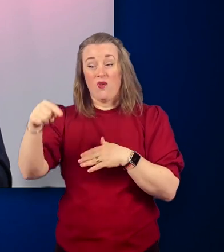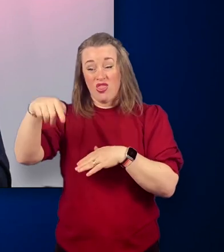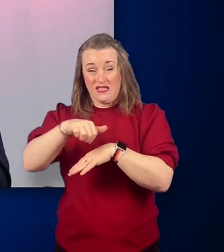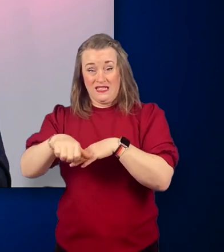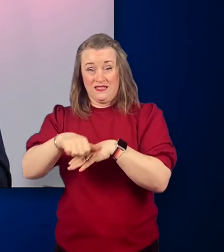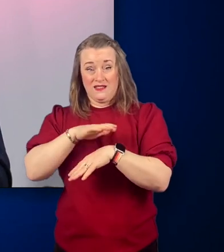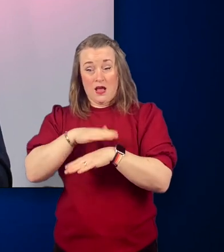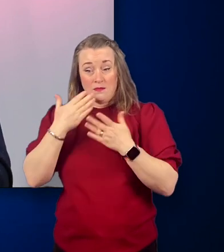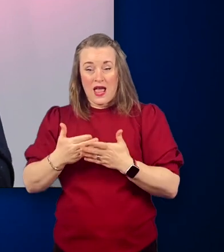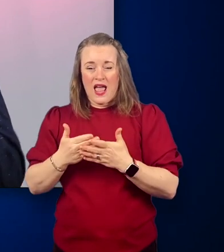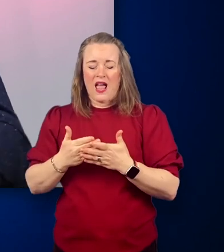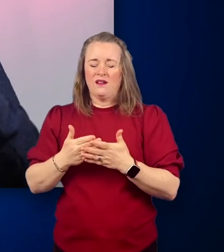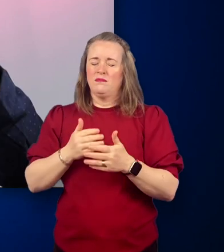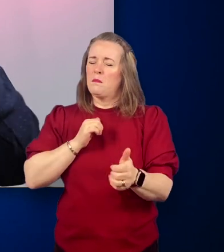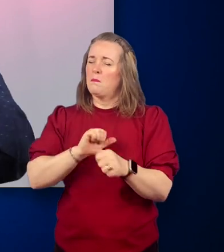make.